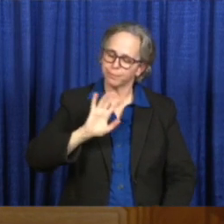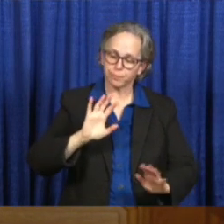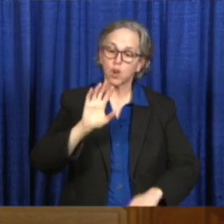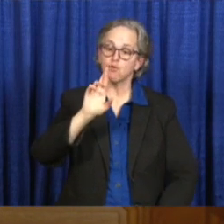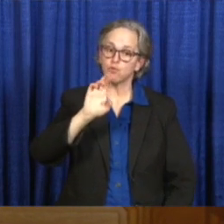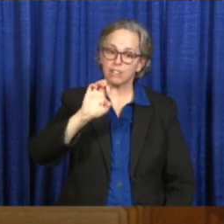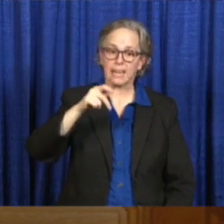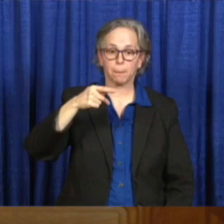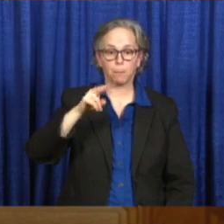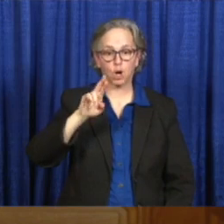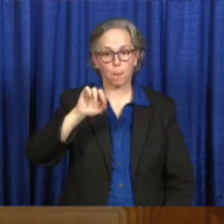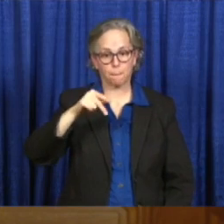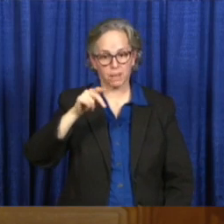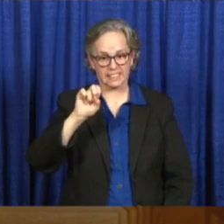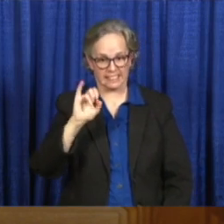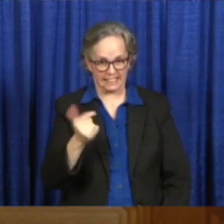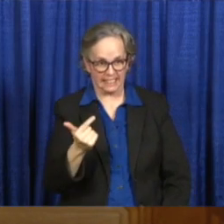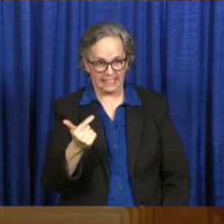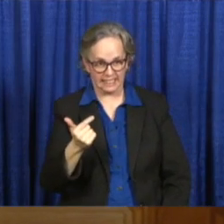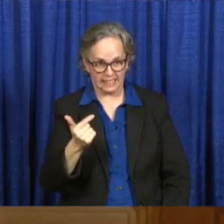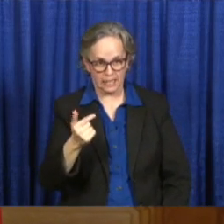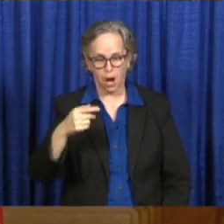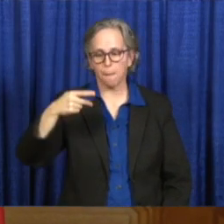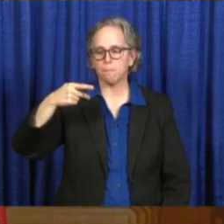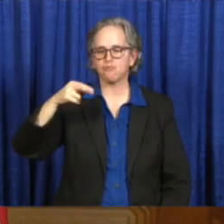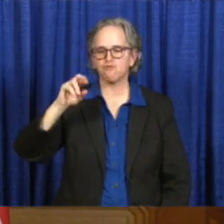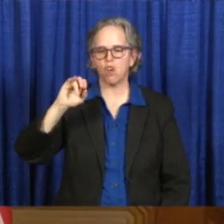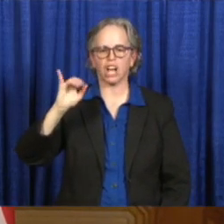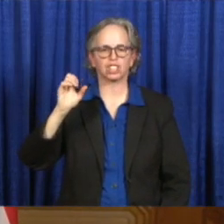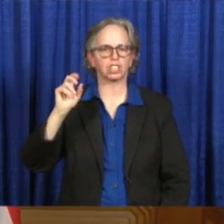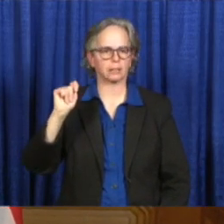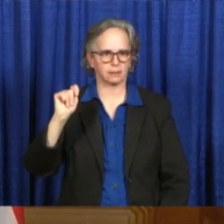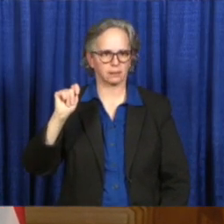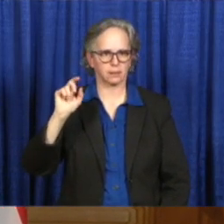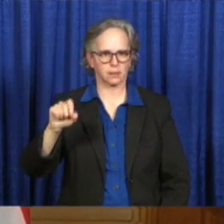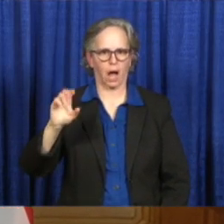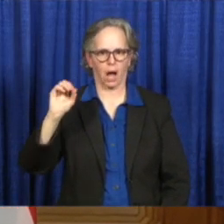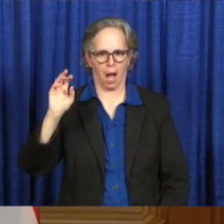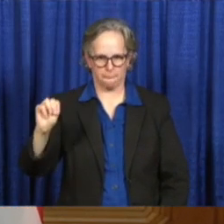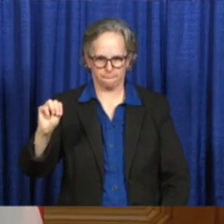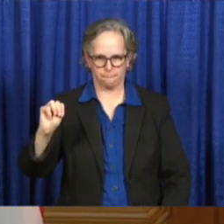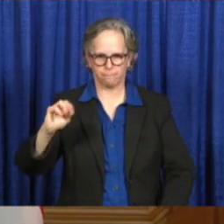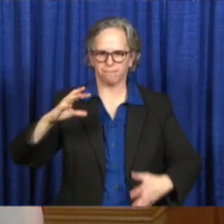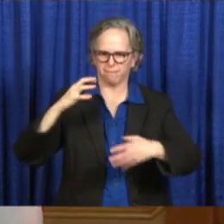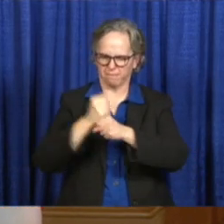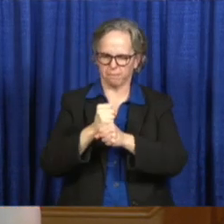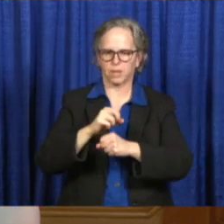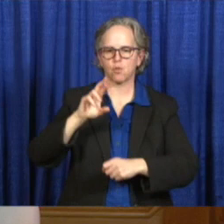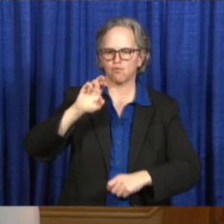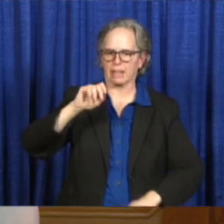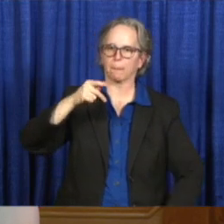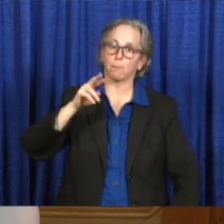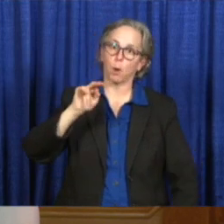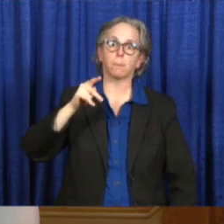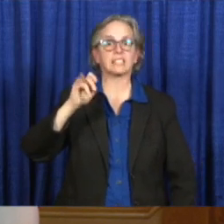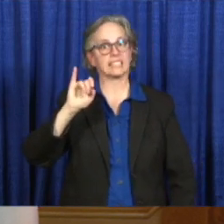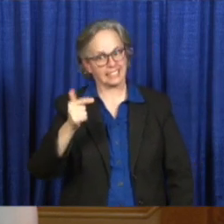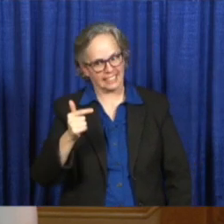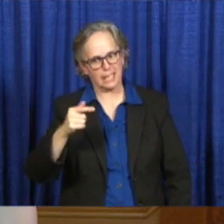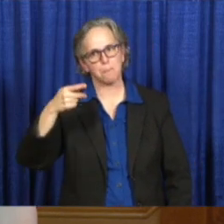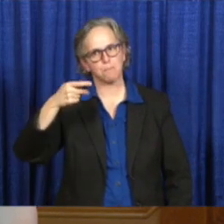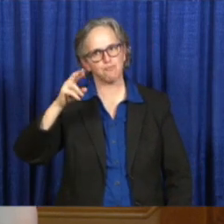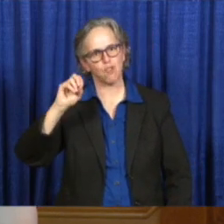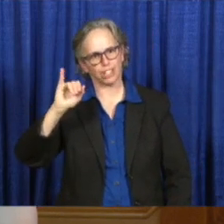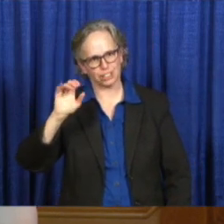repurposingproject.com. And so what you can do is go to that. When you go there, there's a place for you to click to see what